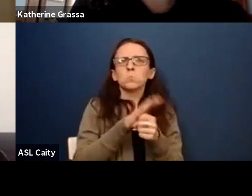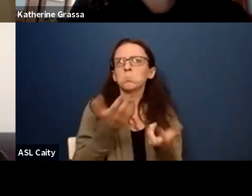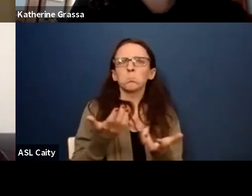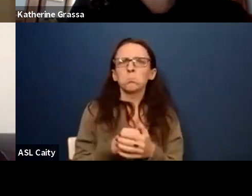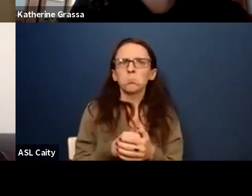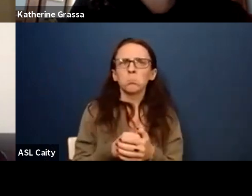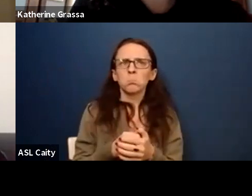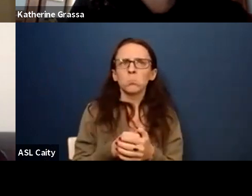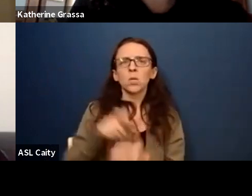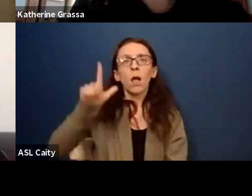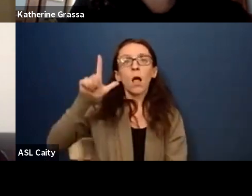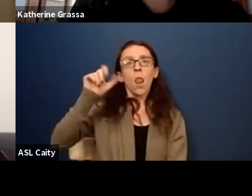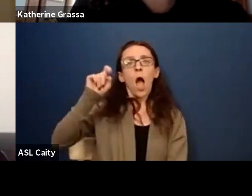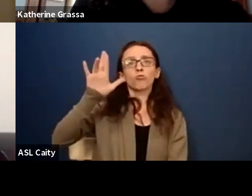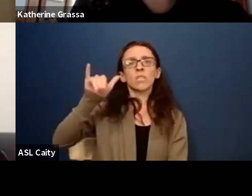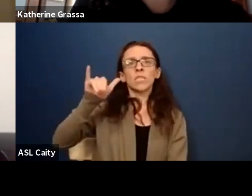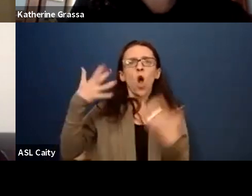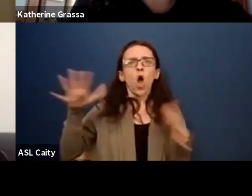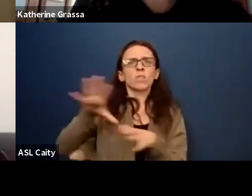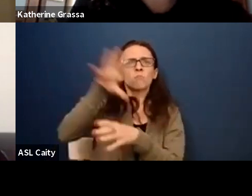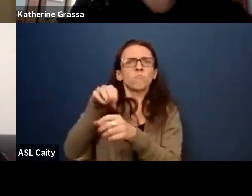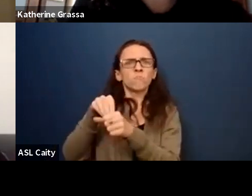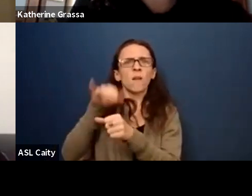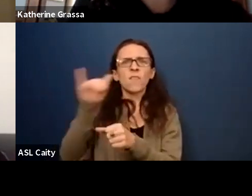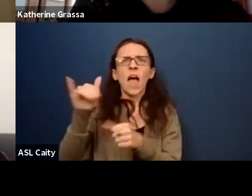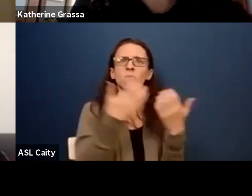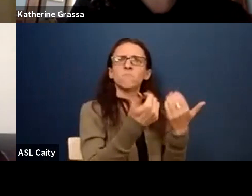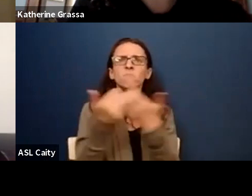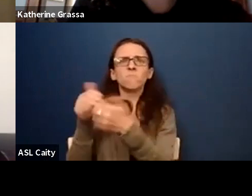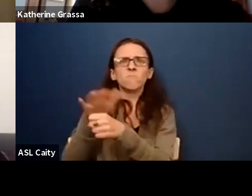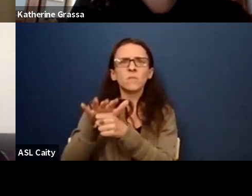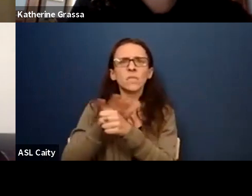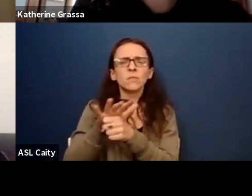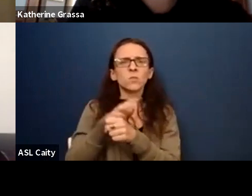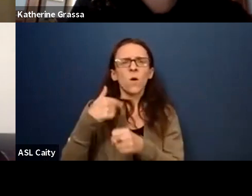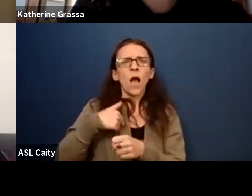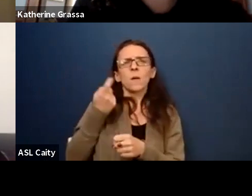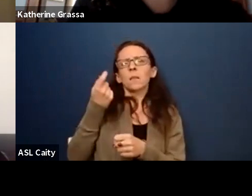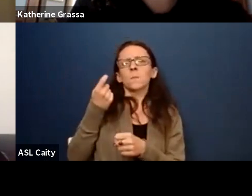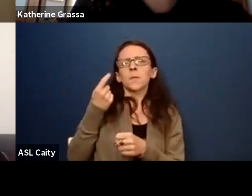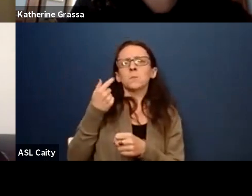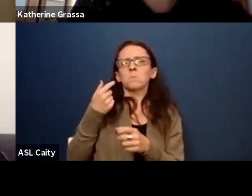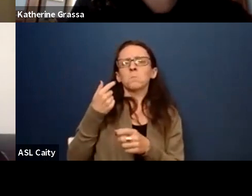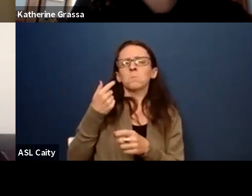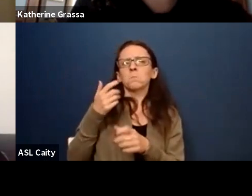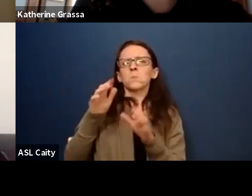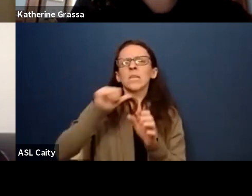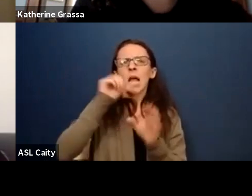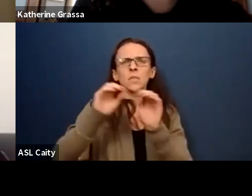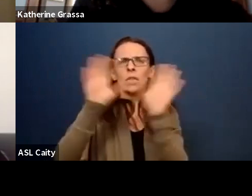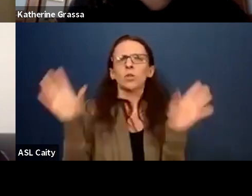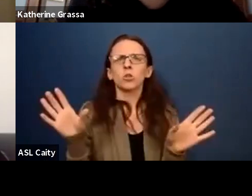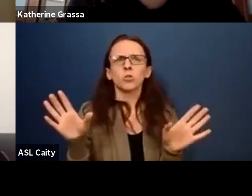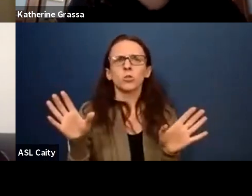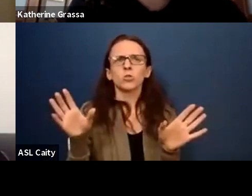nature would do that anyway. And so I'm confused why we're here at the same time that we're also trying